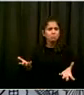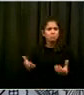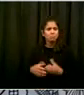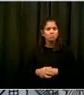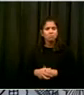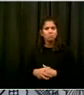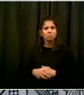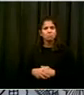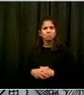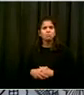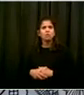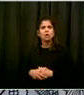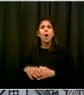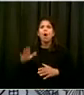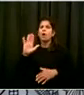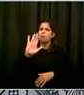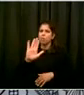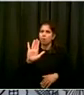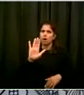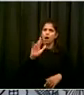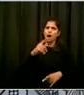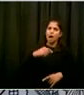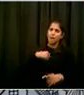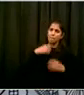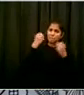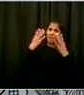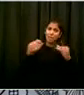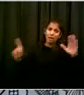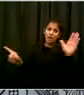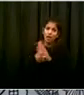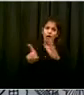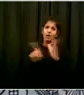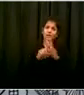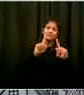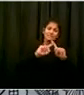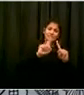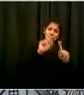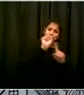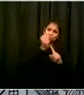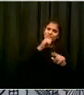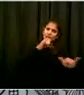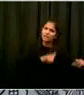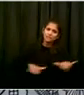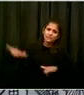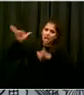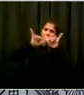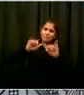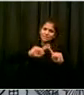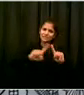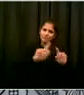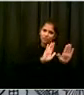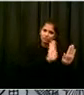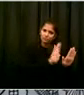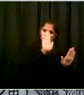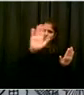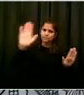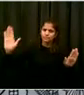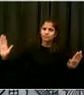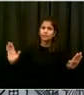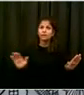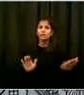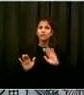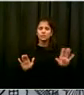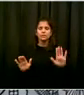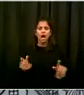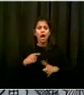with the specific reality, the specific facts. Clearly, when the NYPD sees something that they believe is worthy